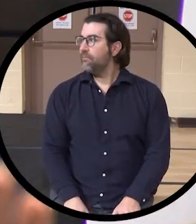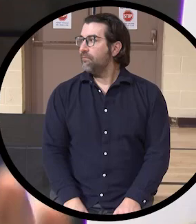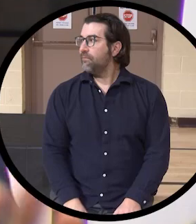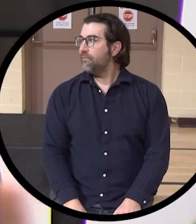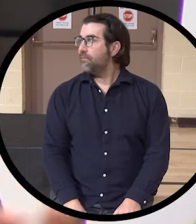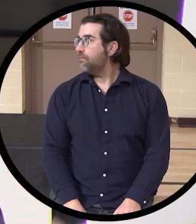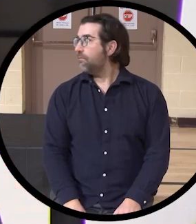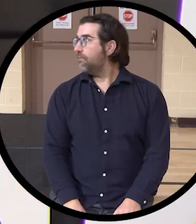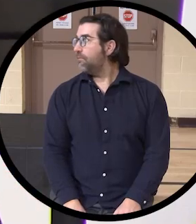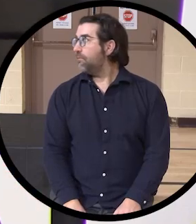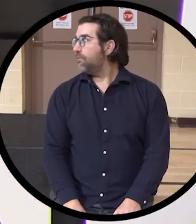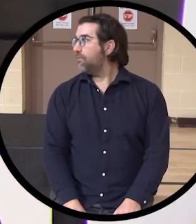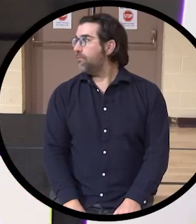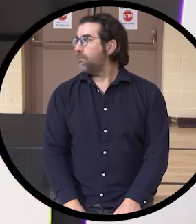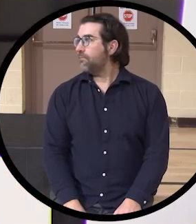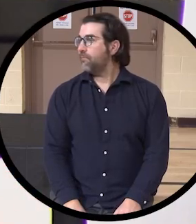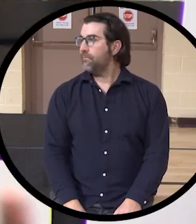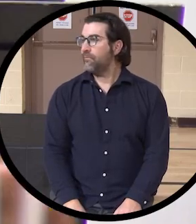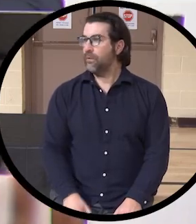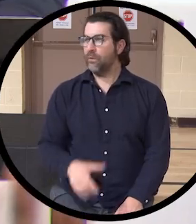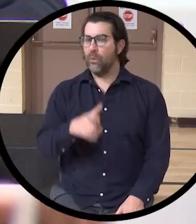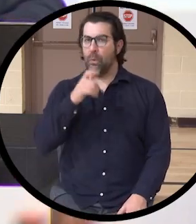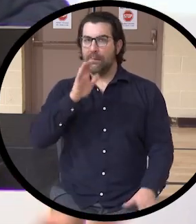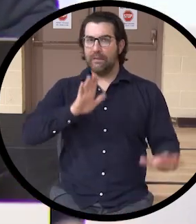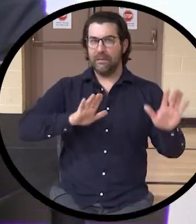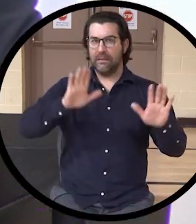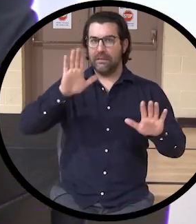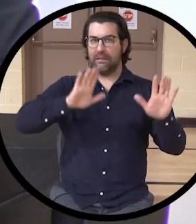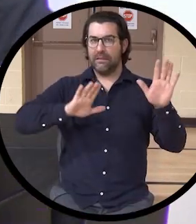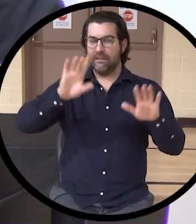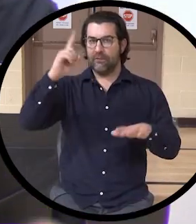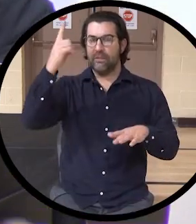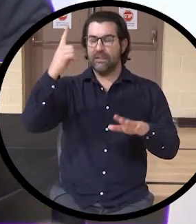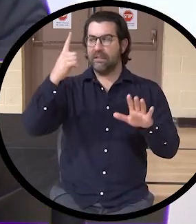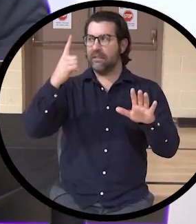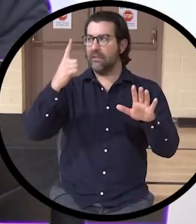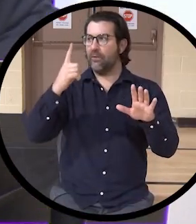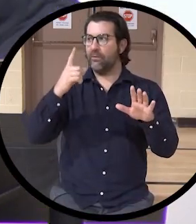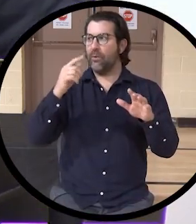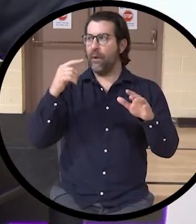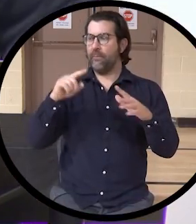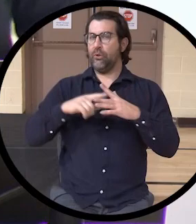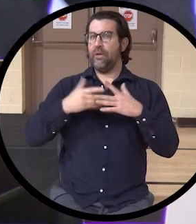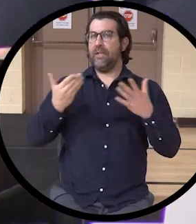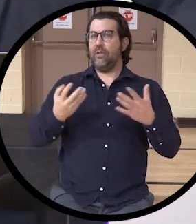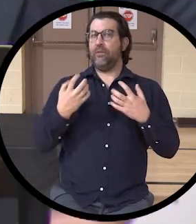Getting a little bit hard to keep track of whose hands is going up first, so I'm going to start here and then work our way back.